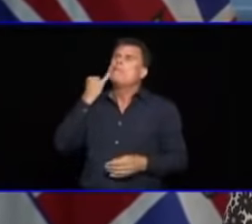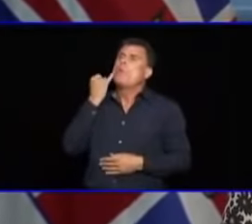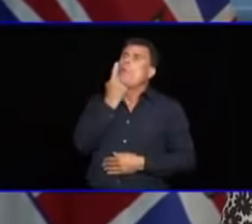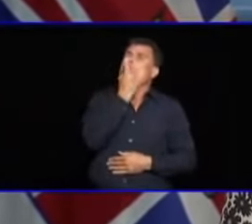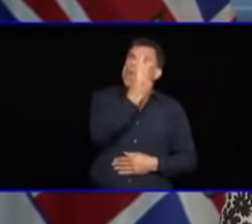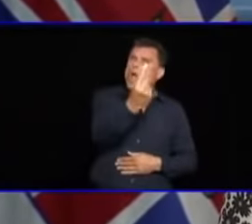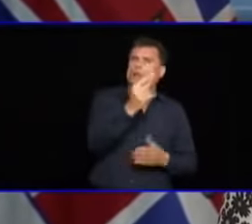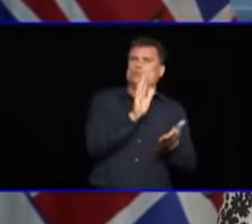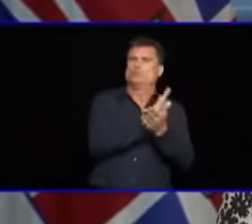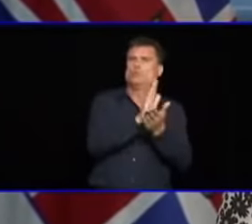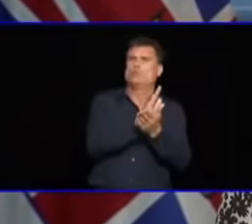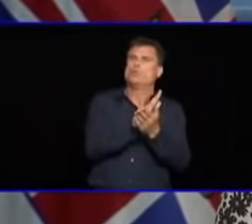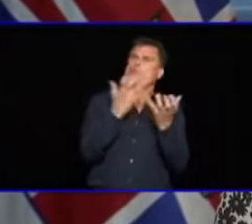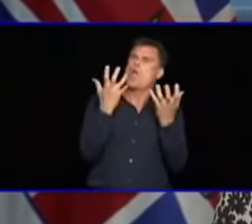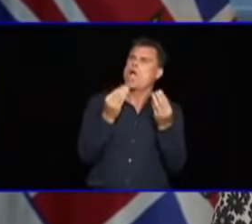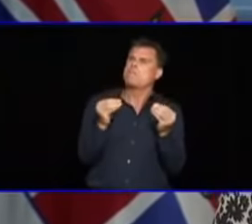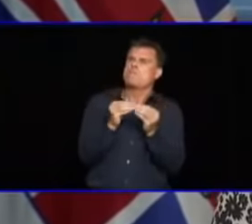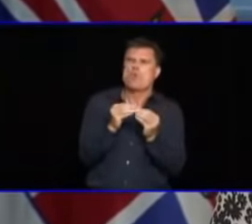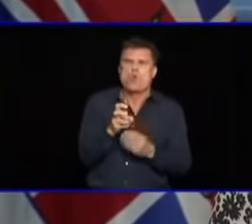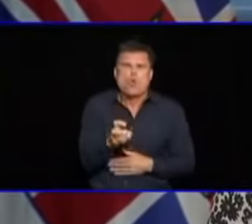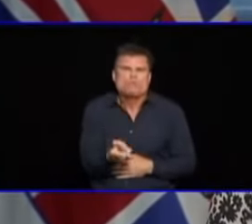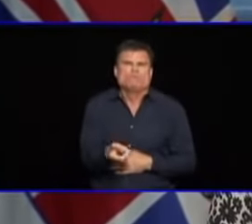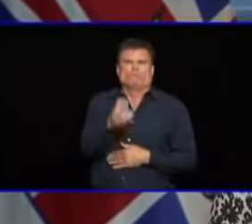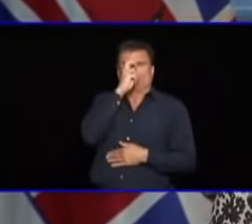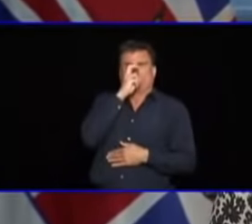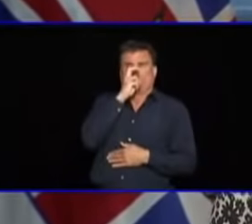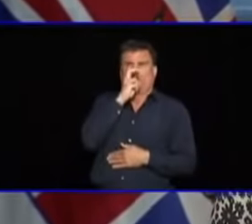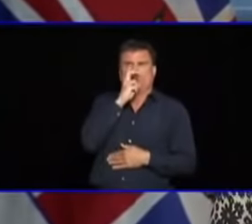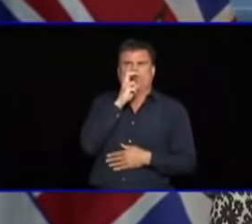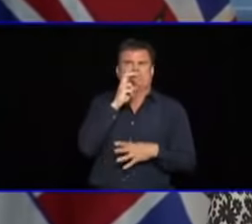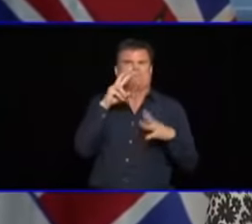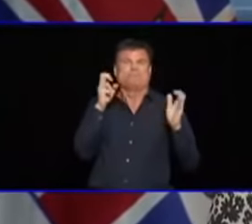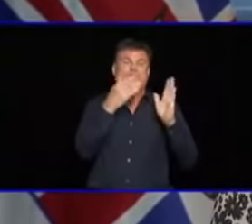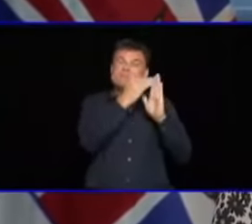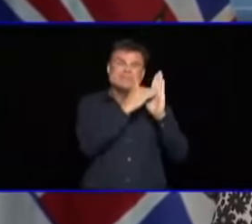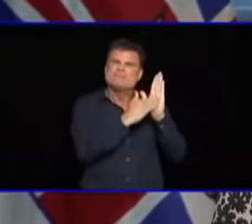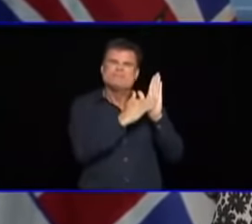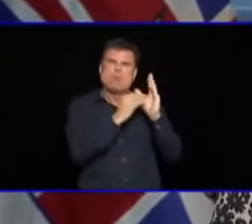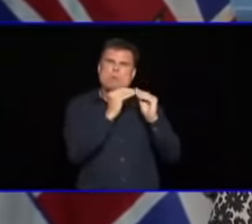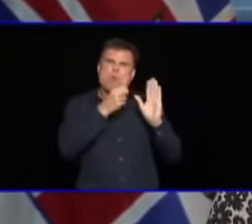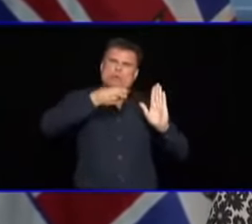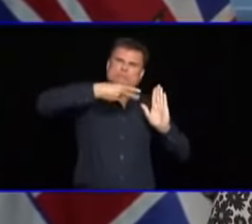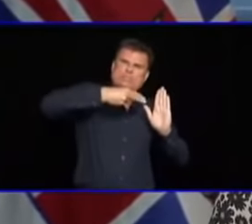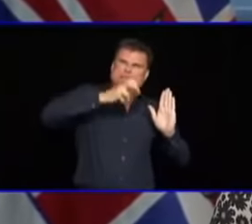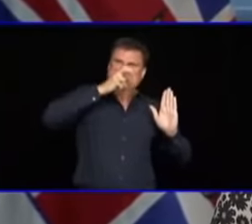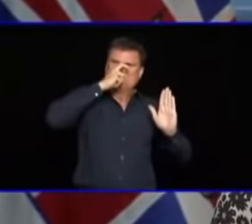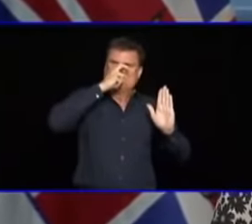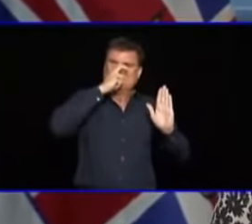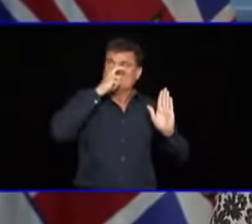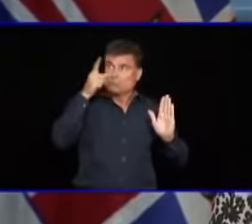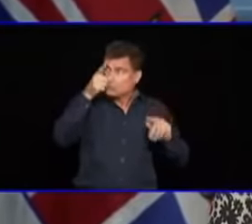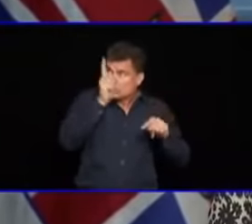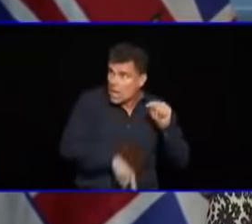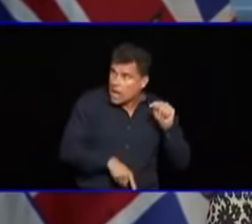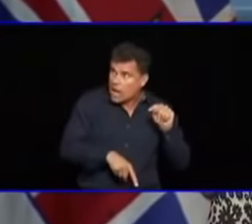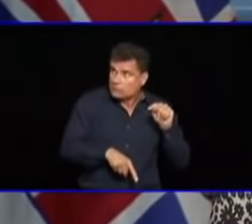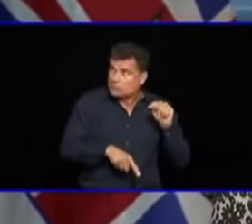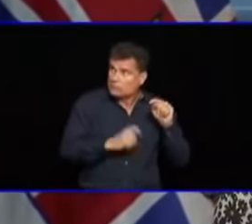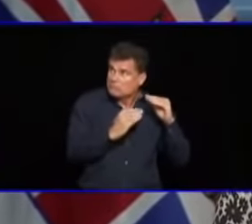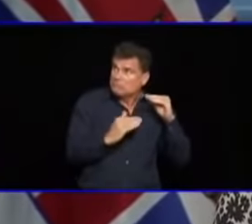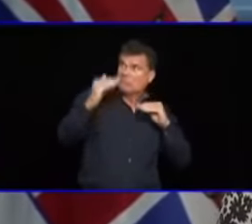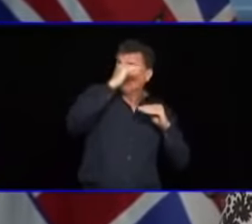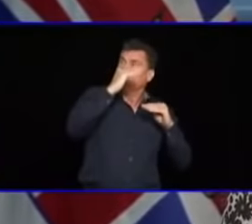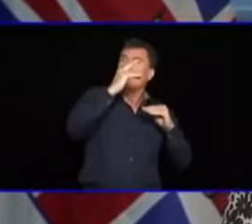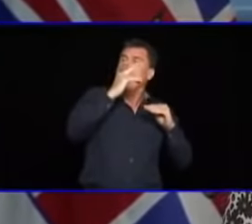they be prohibited from setting their own policy? I think we would have a discussion about the pros and cons of the policy with the